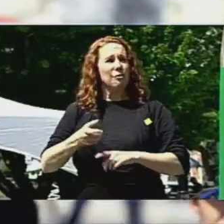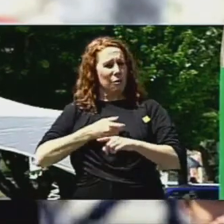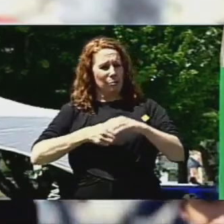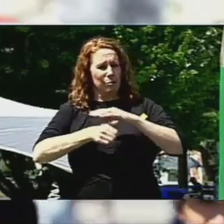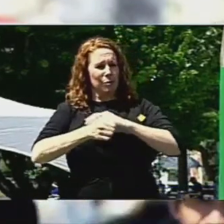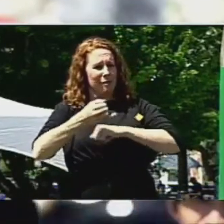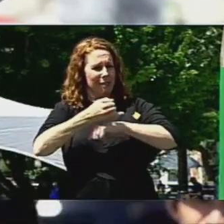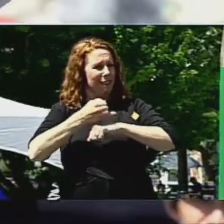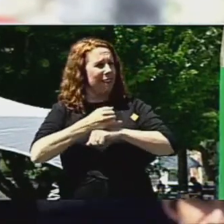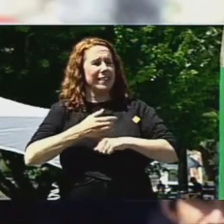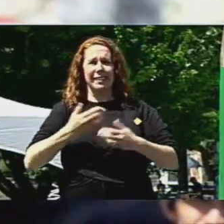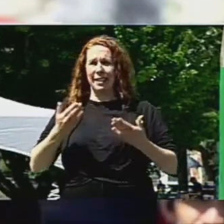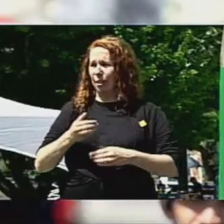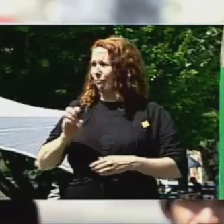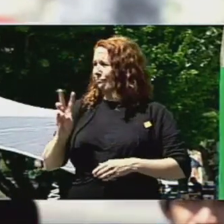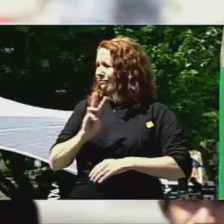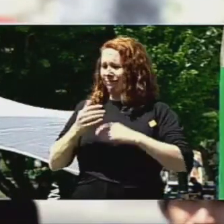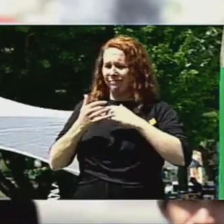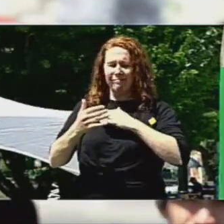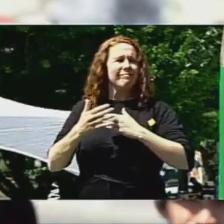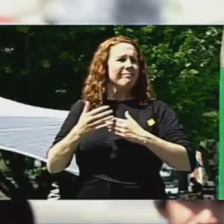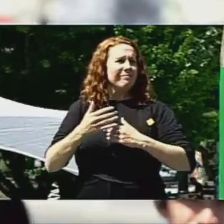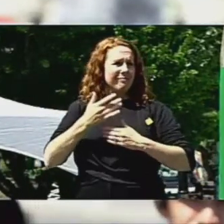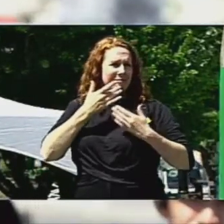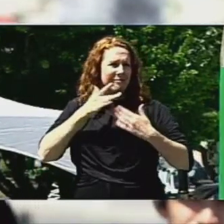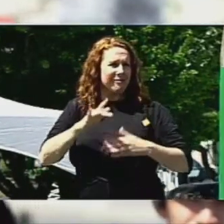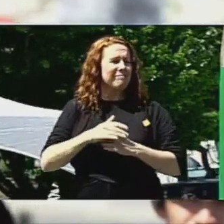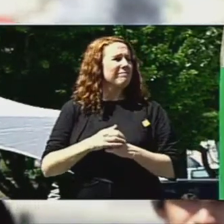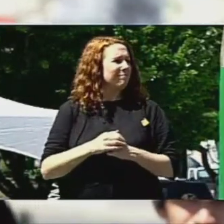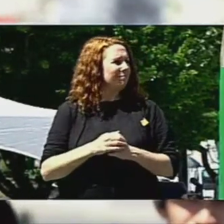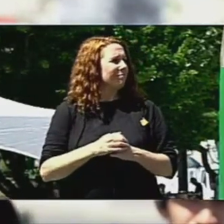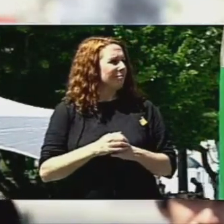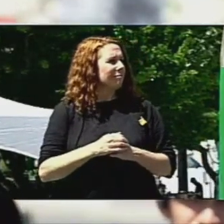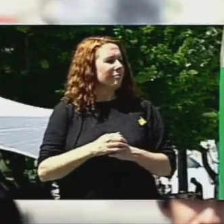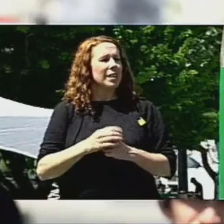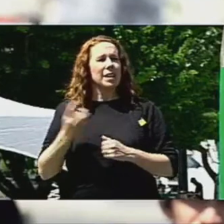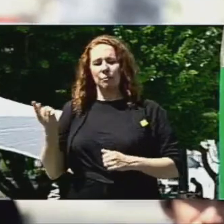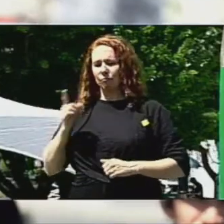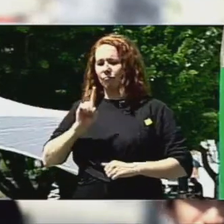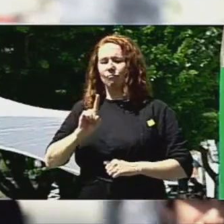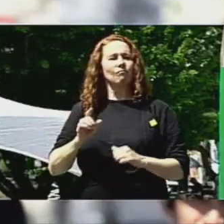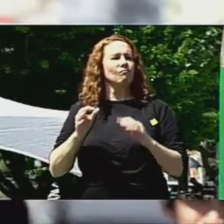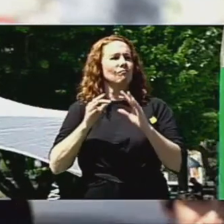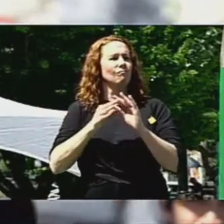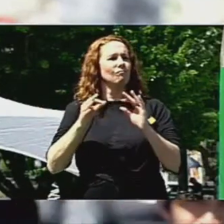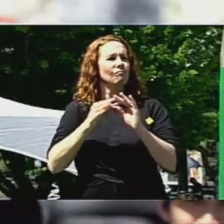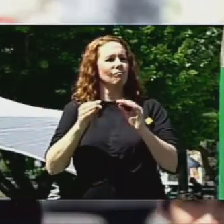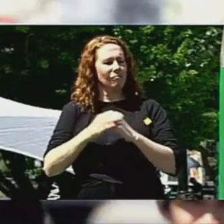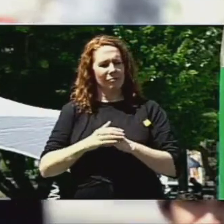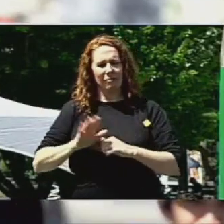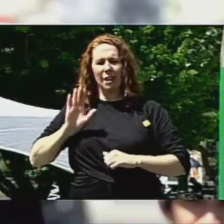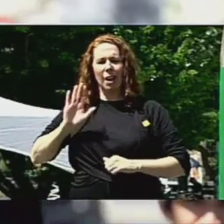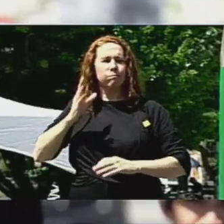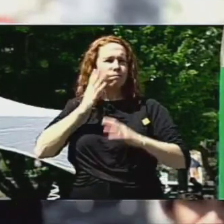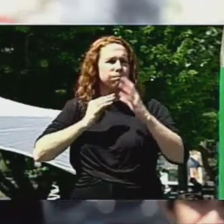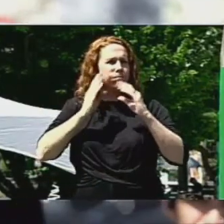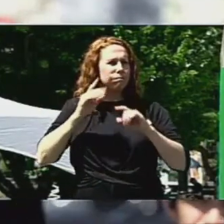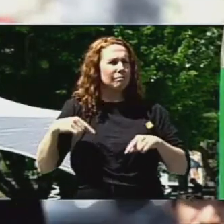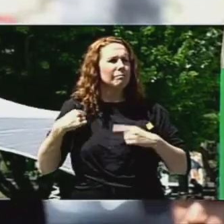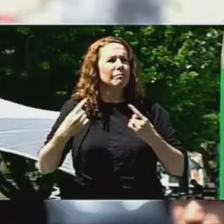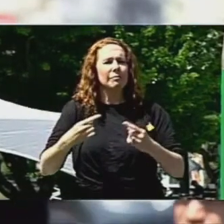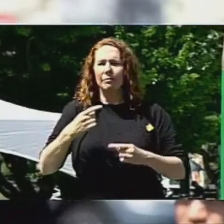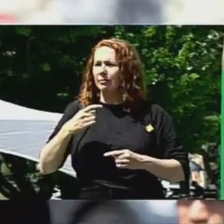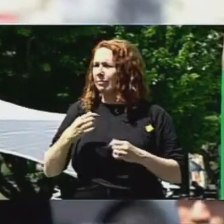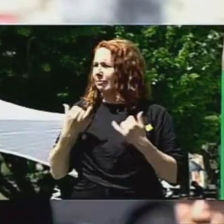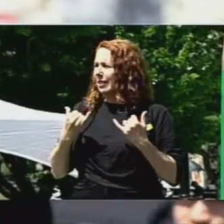Island here. And he has offered to come up and share a few words with us today about his journey and what he's witnessed